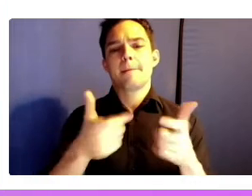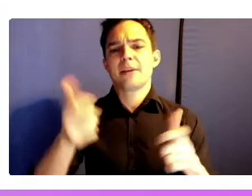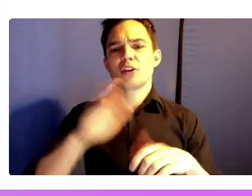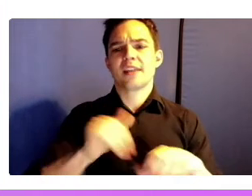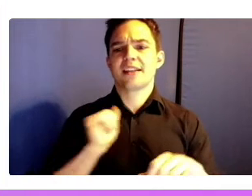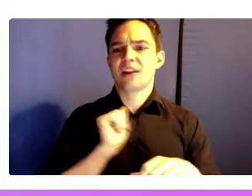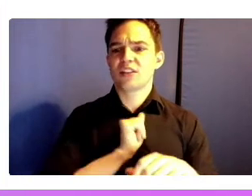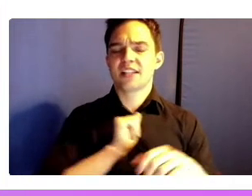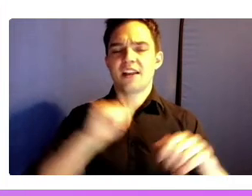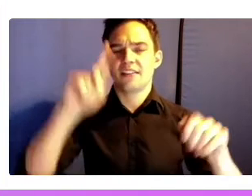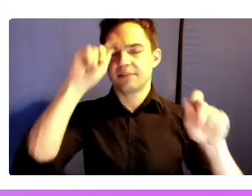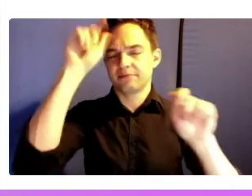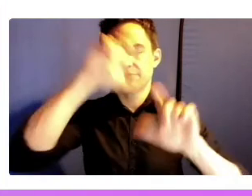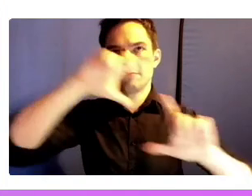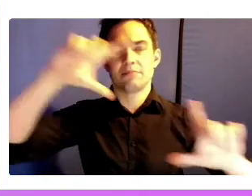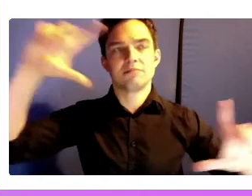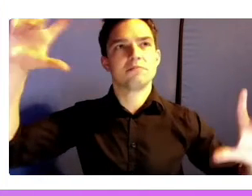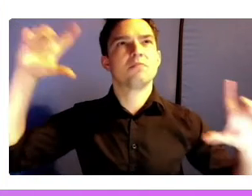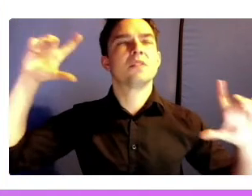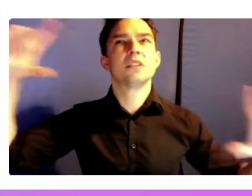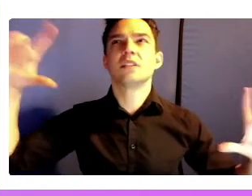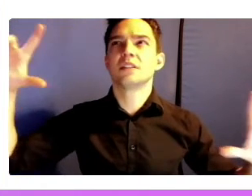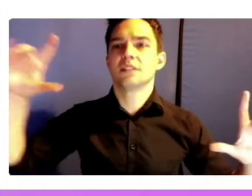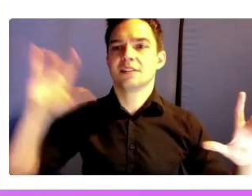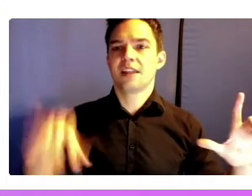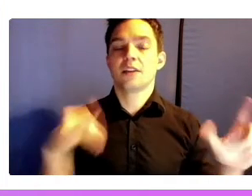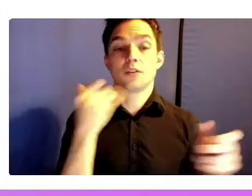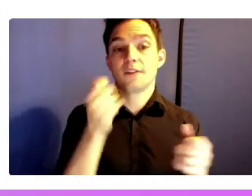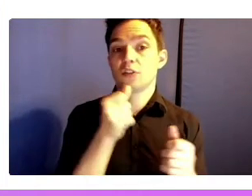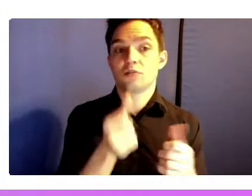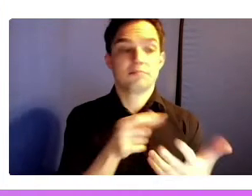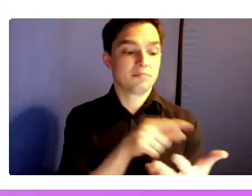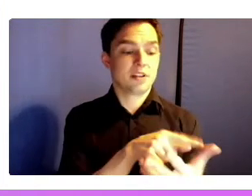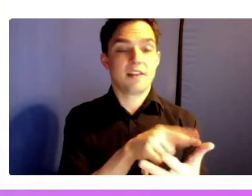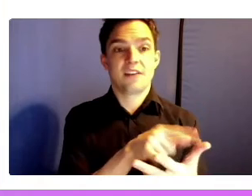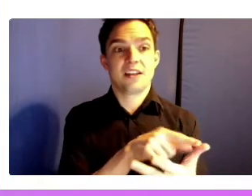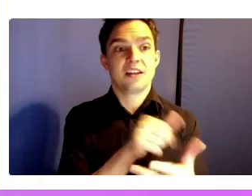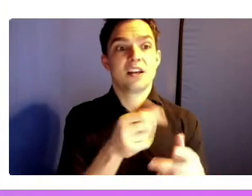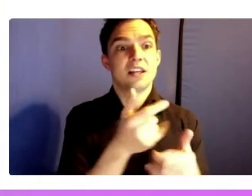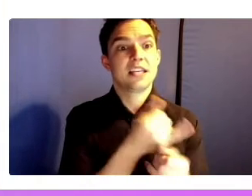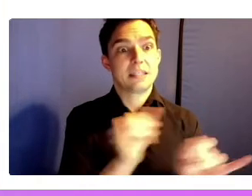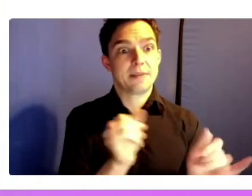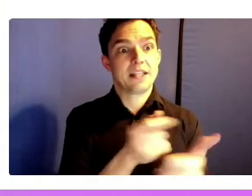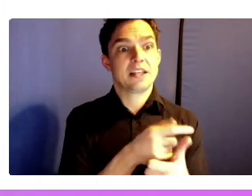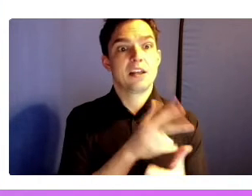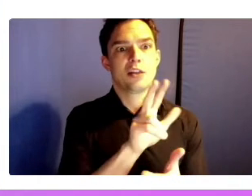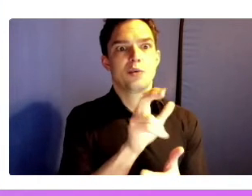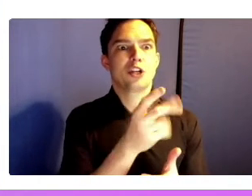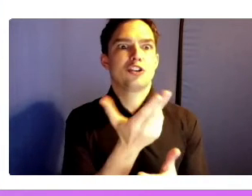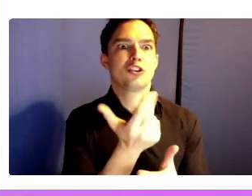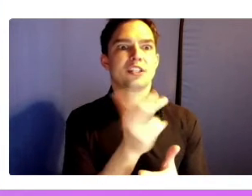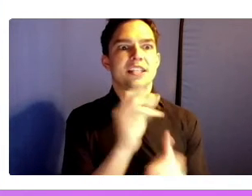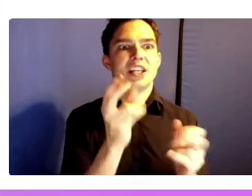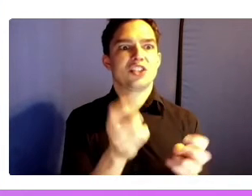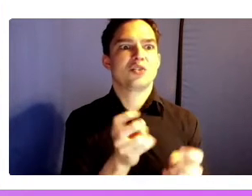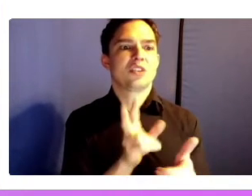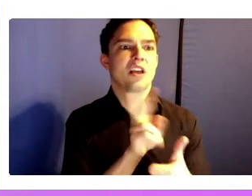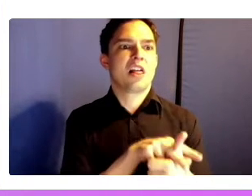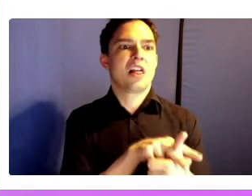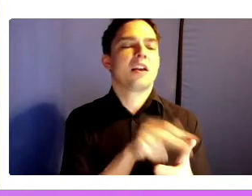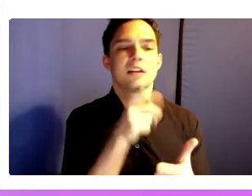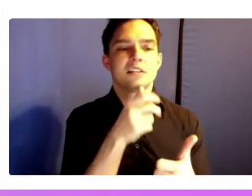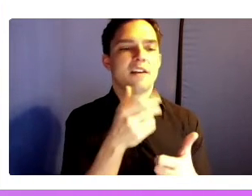ourselves. And if you don't take out the autonomy, like you assign somebody 313 issues, that's not fun for